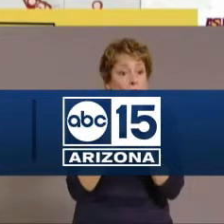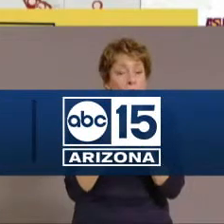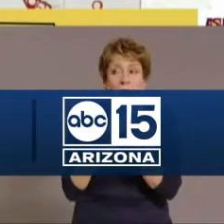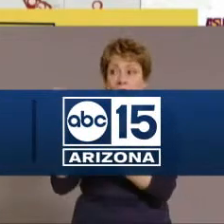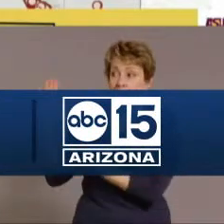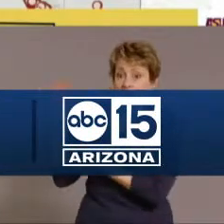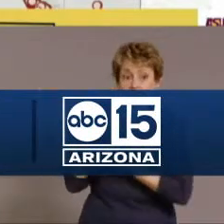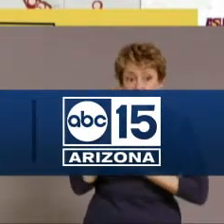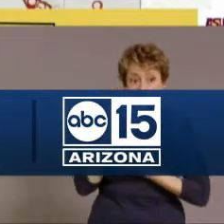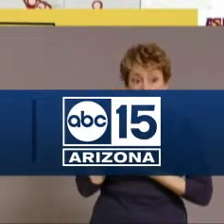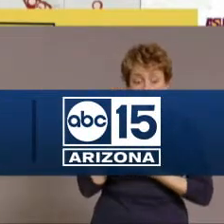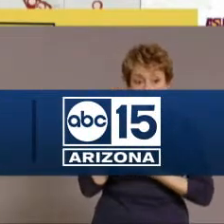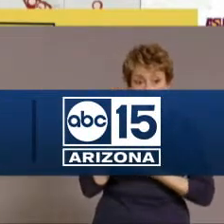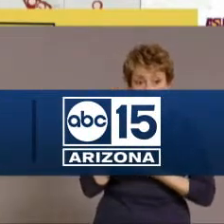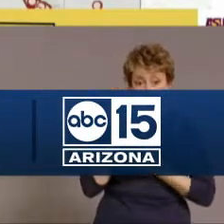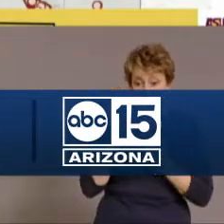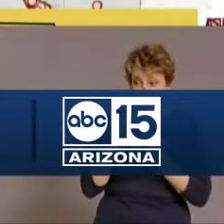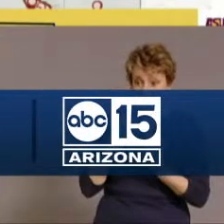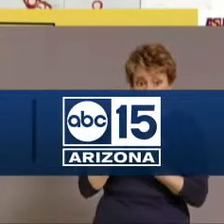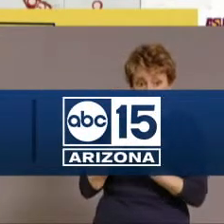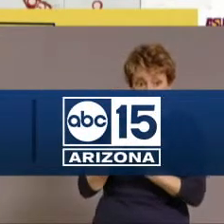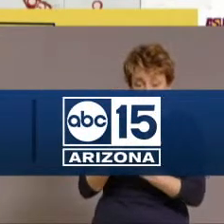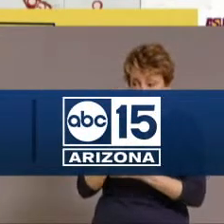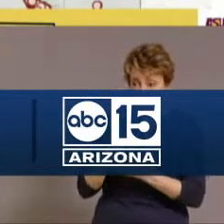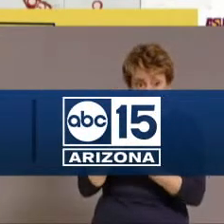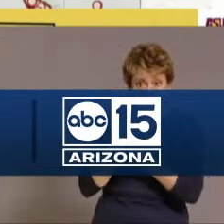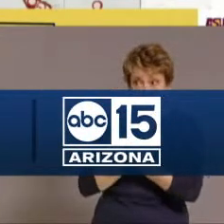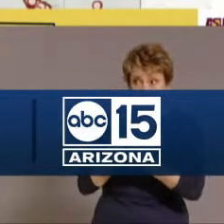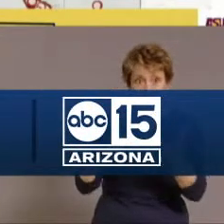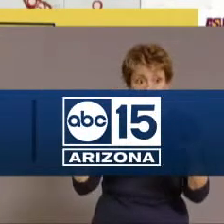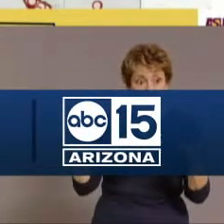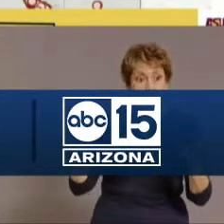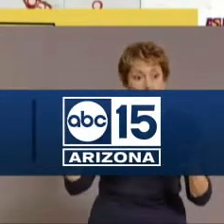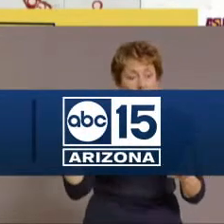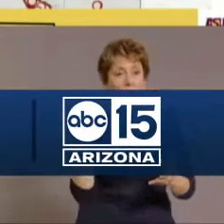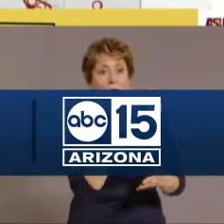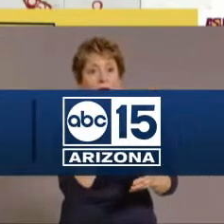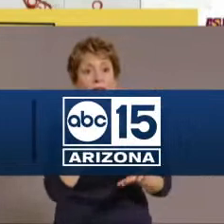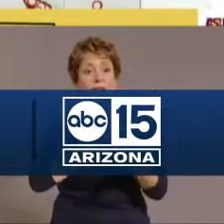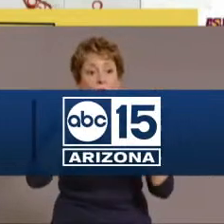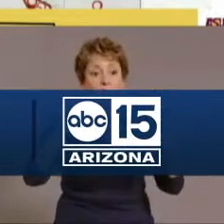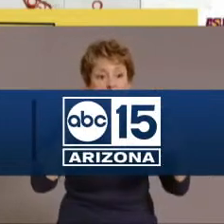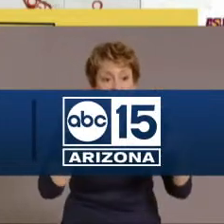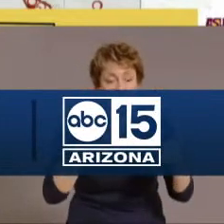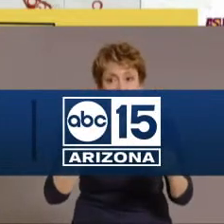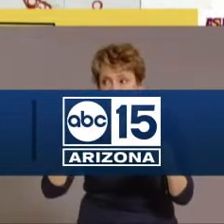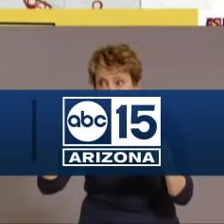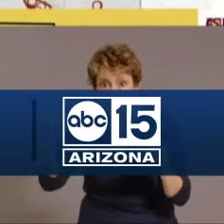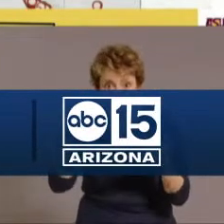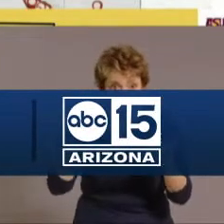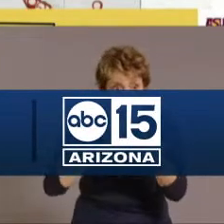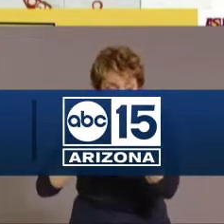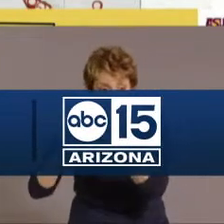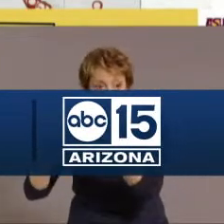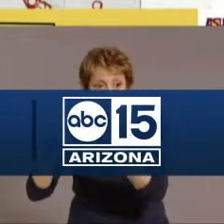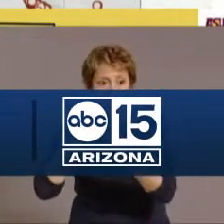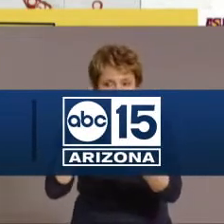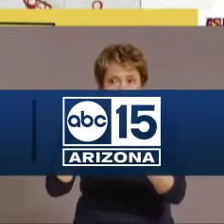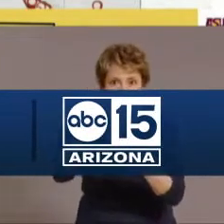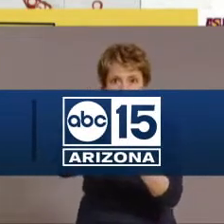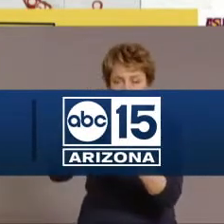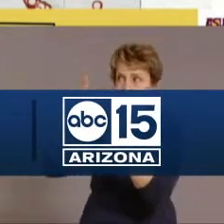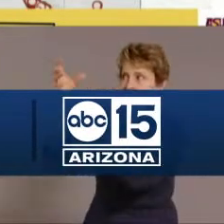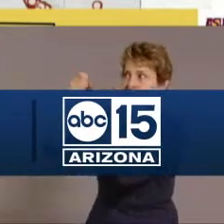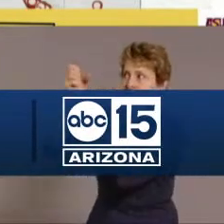nation, you will see that all of our pharmacies who have enrolled in the Federal Retail Pharmacy Partnership Program eventually receiving